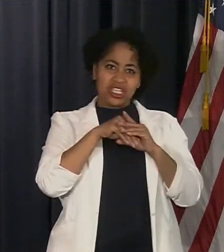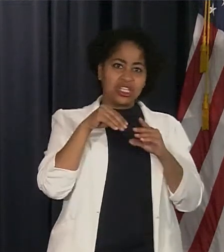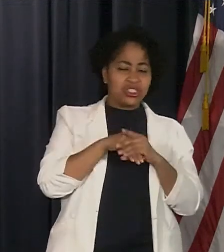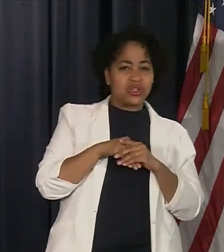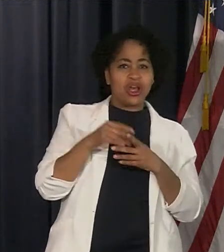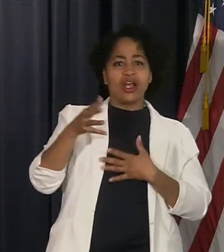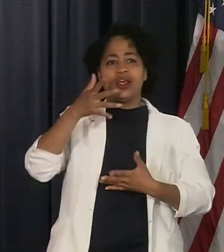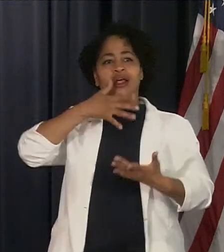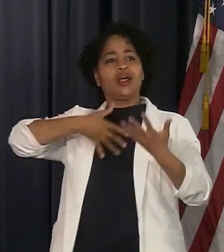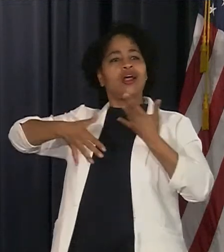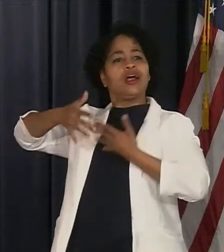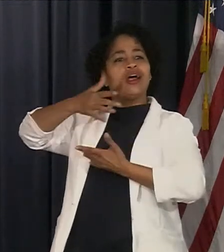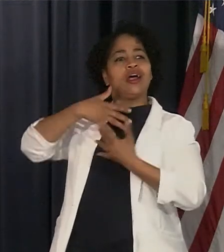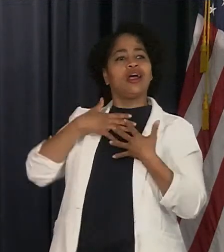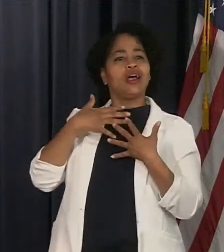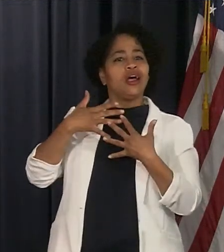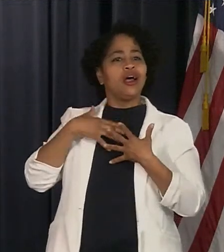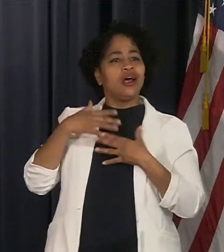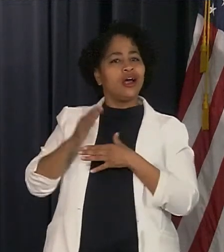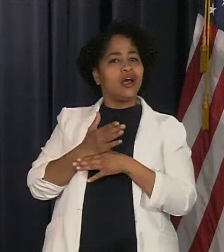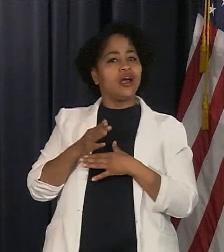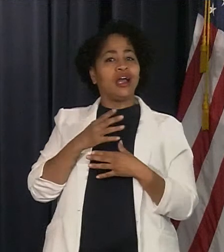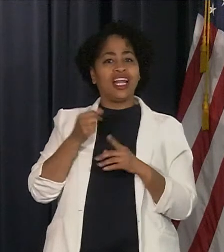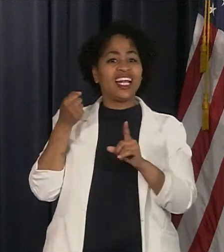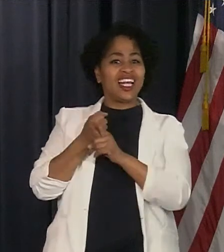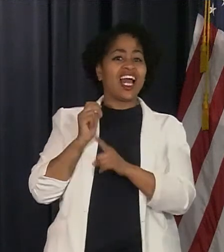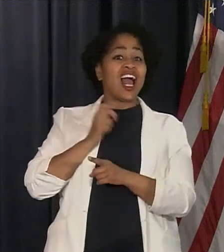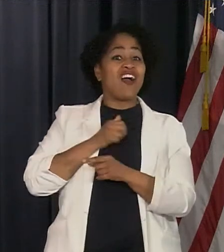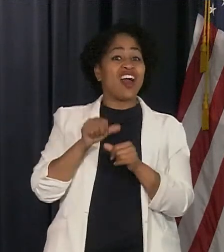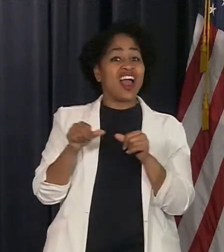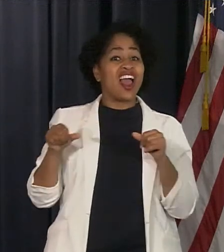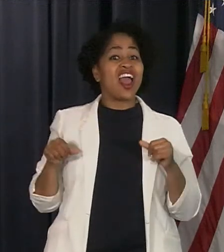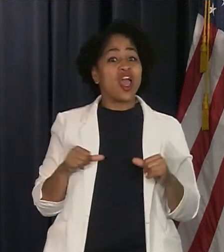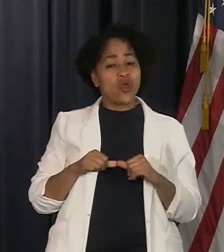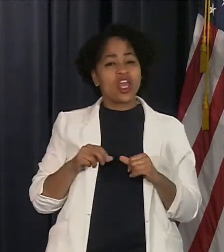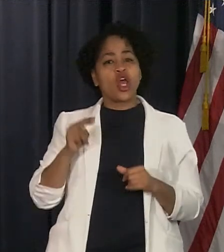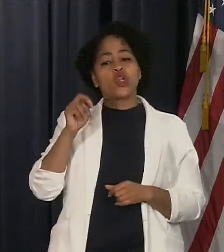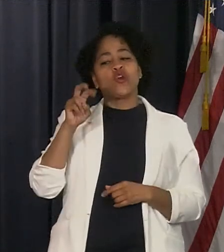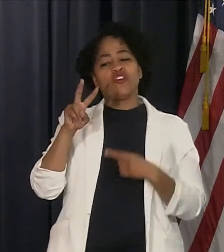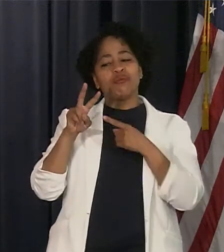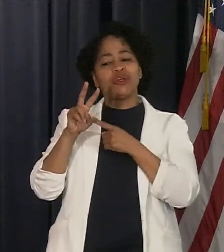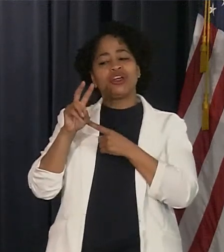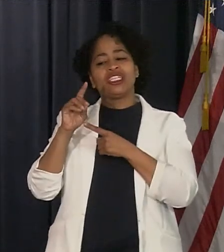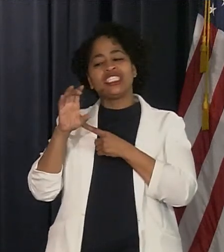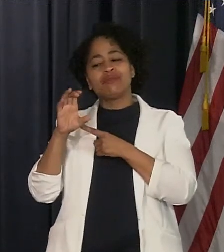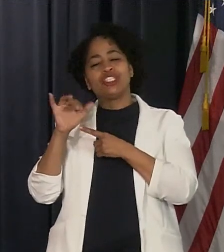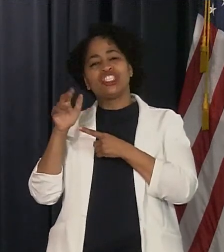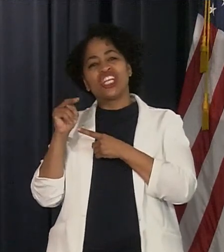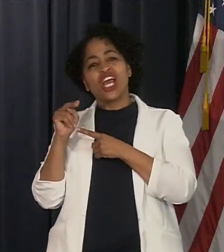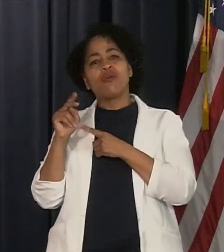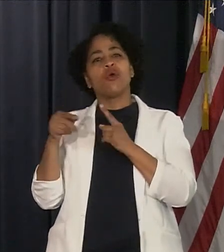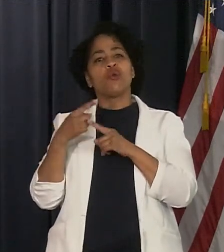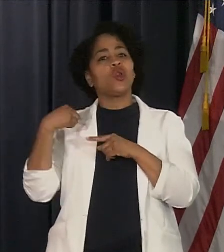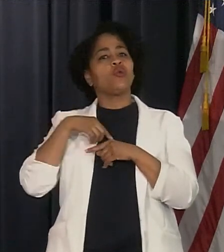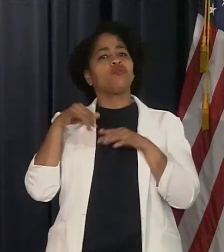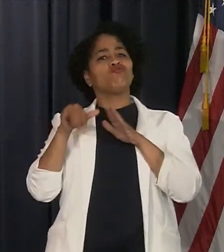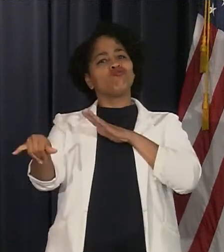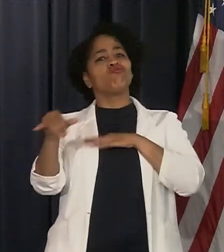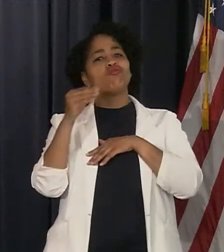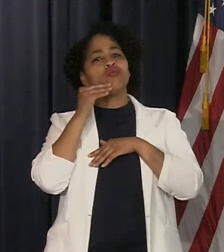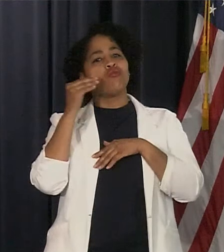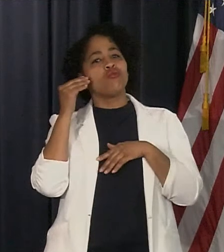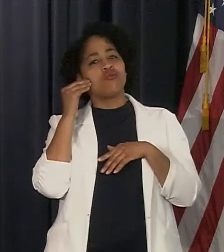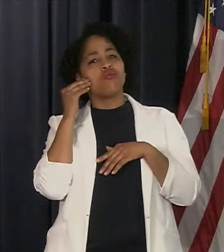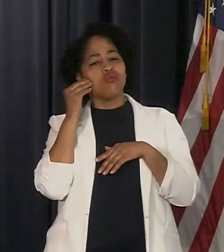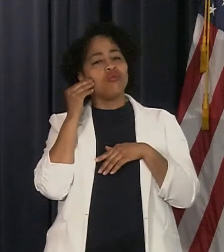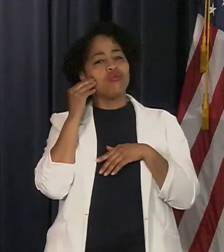exchanging air, and it tends to hit our area in November, December, January when we're indoors and